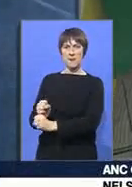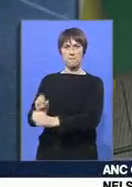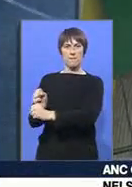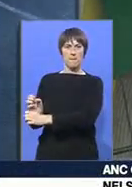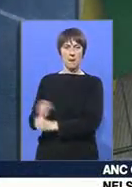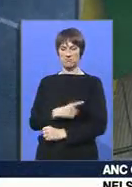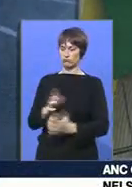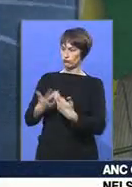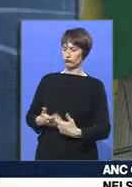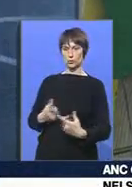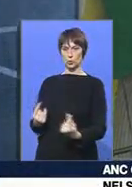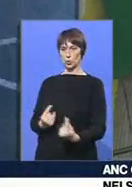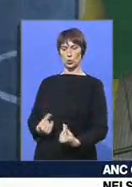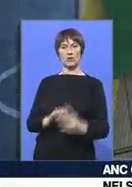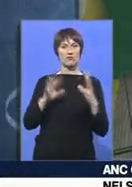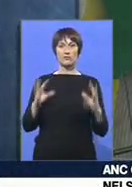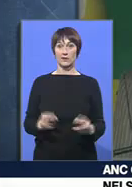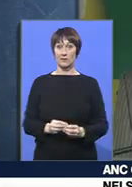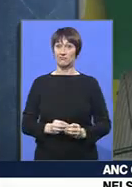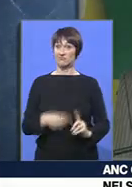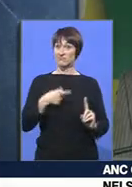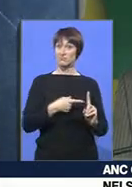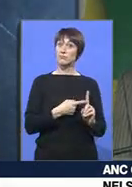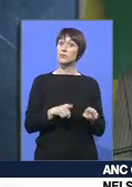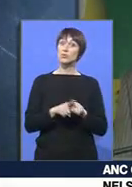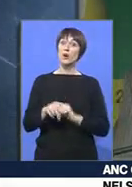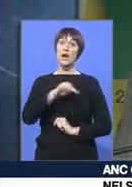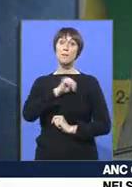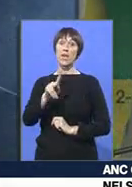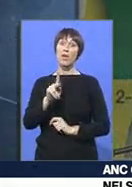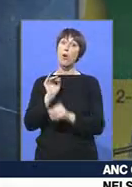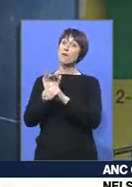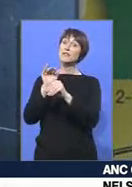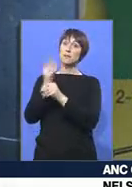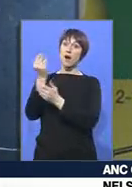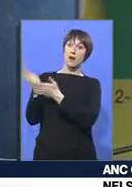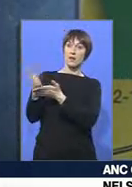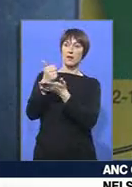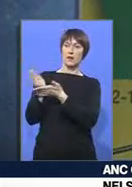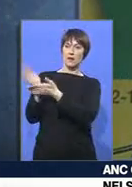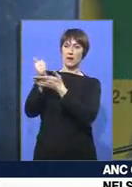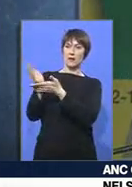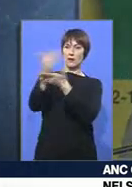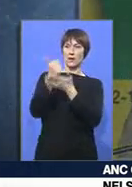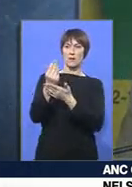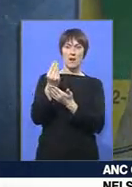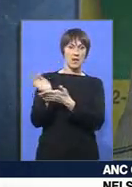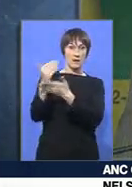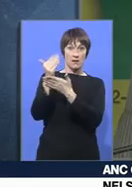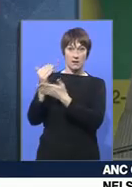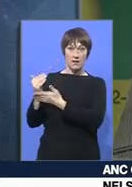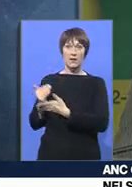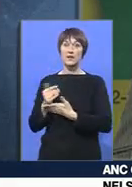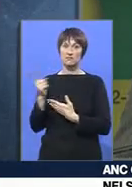He also raised funds for MK abroad and arranged for